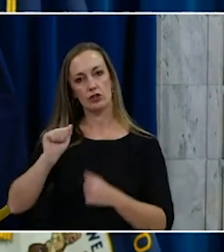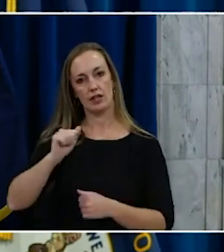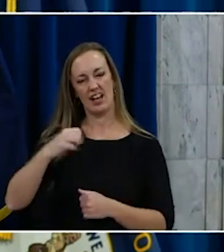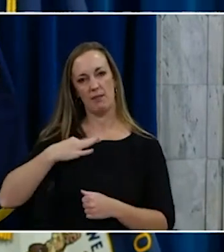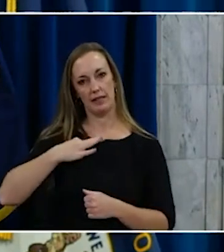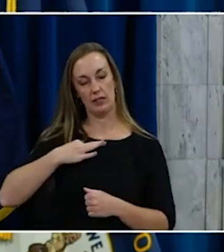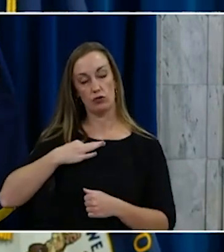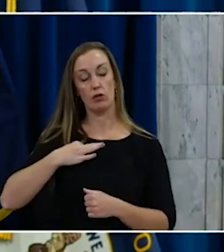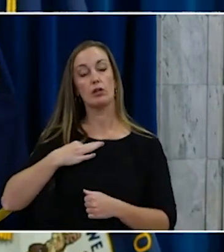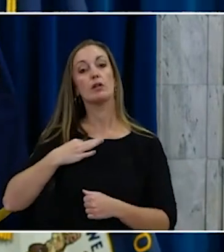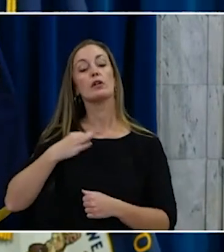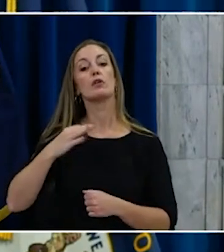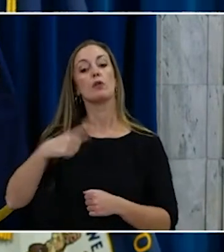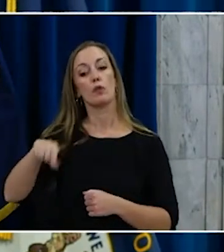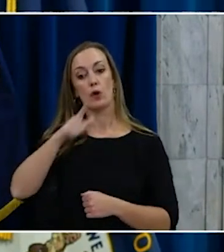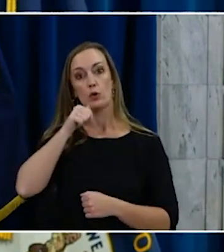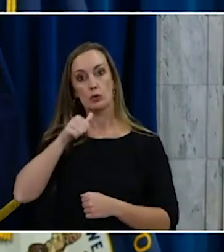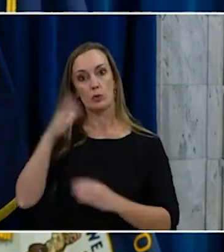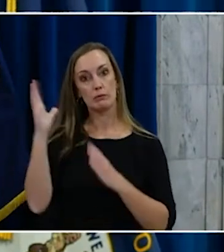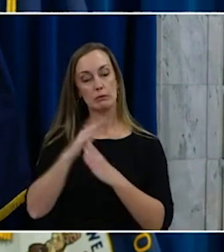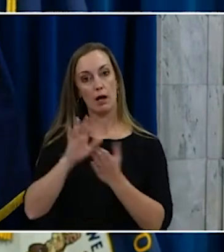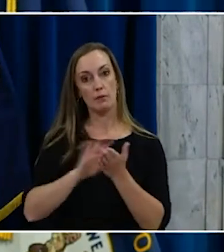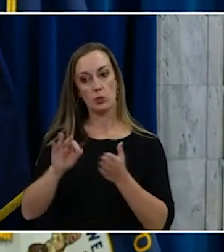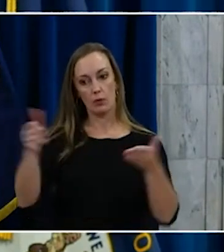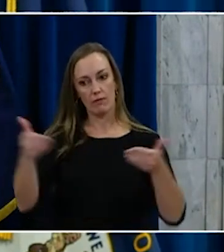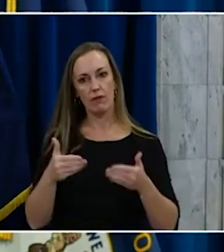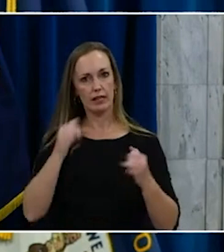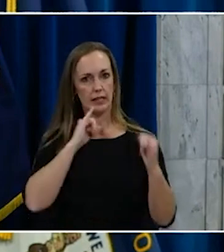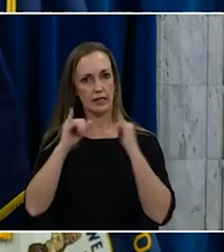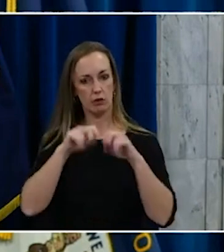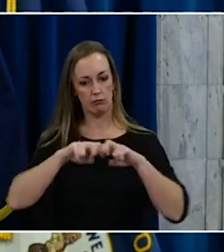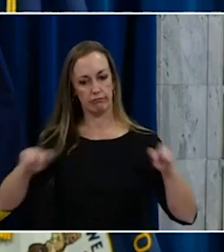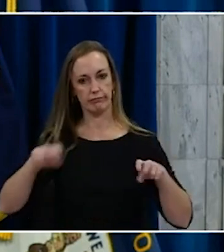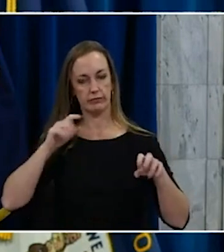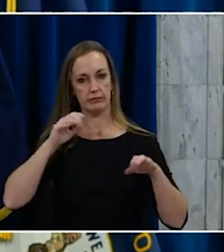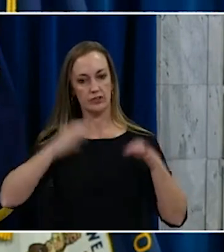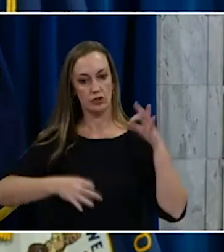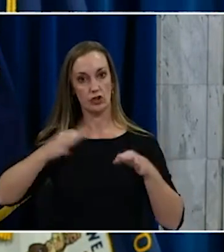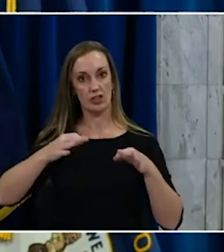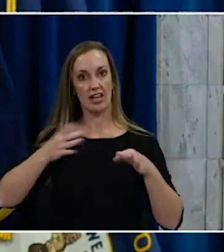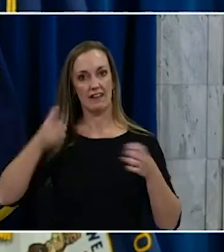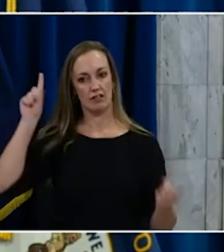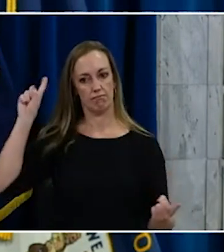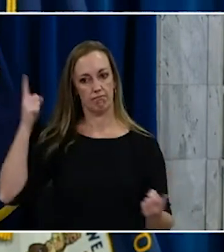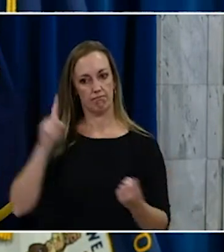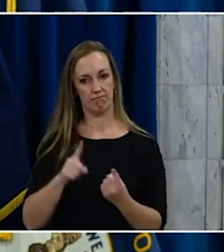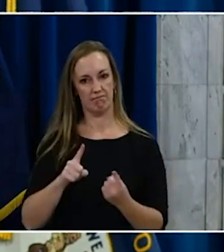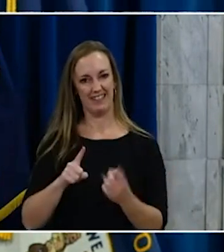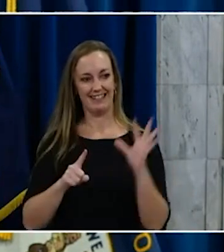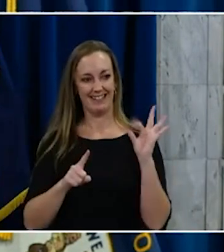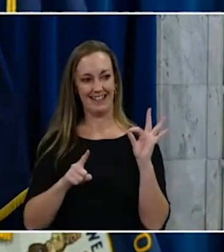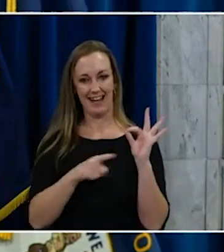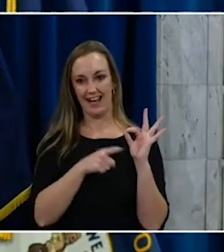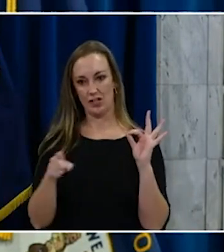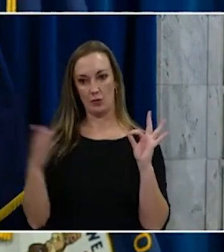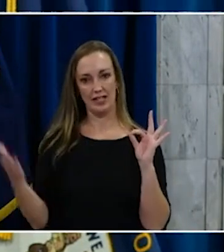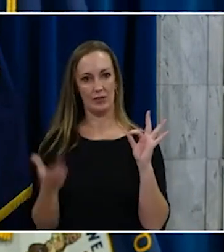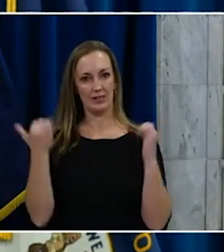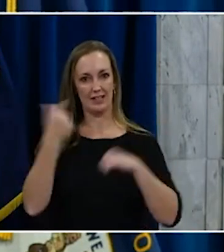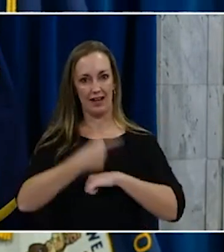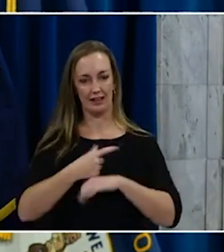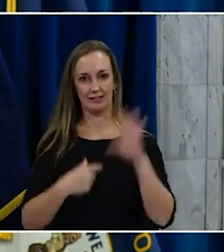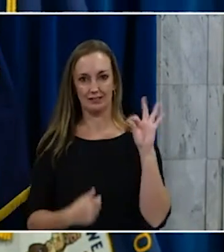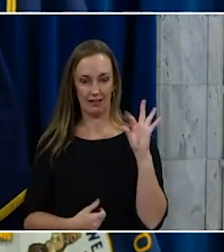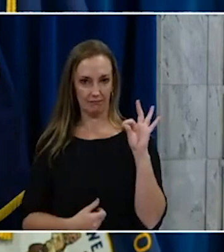the high scores were invited to interview with our judges. And the list was narrowed down to these nine individuals that you see here